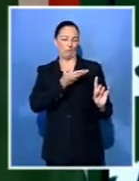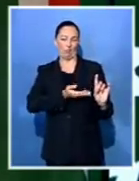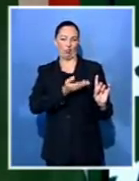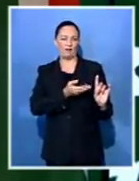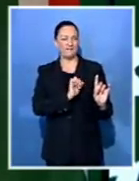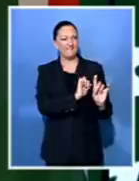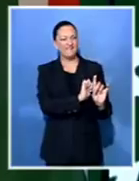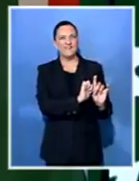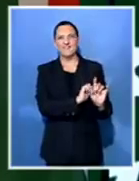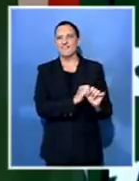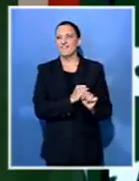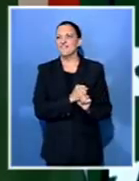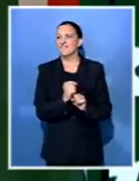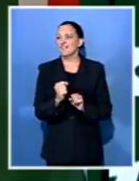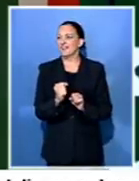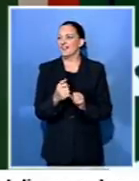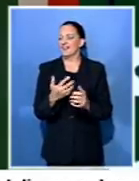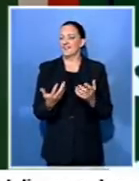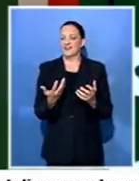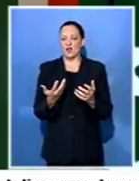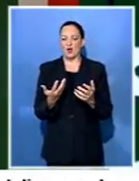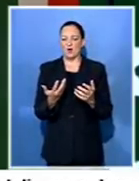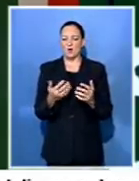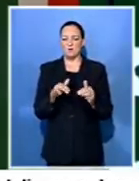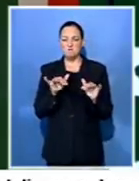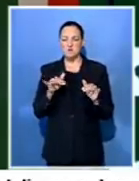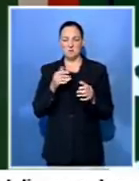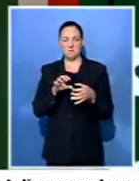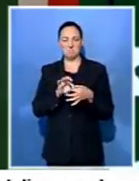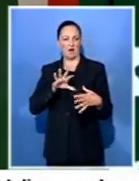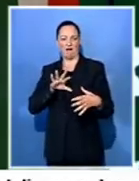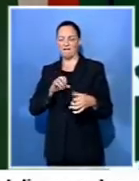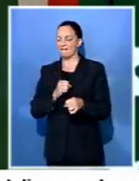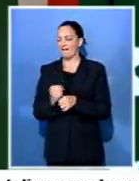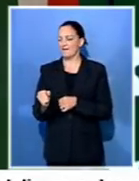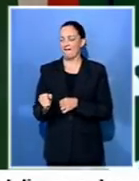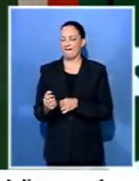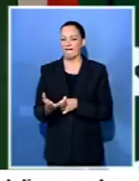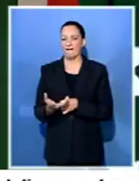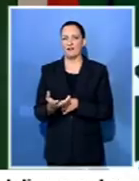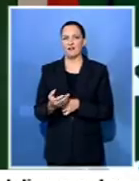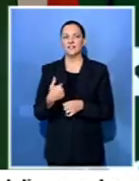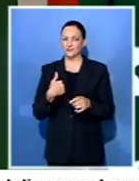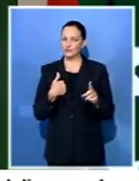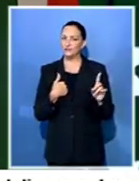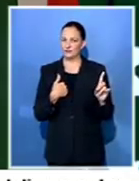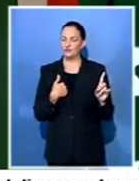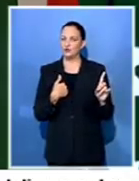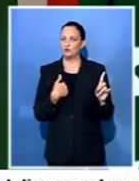who would never dare sell the birthright of his people, a man who would choose